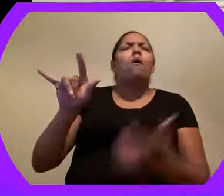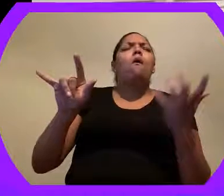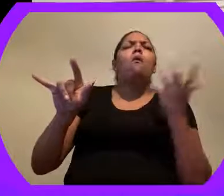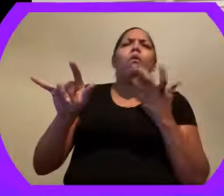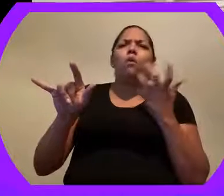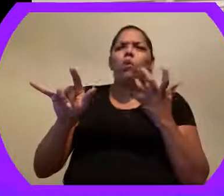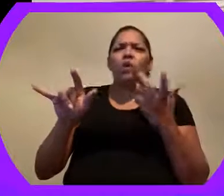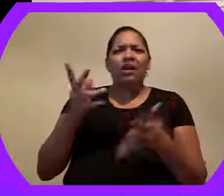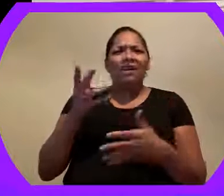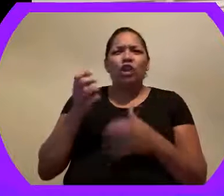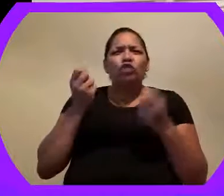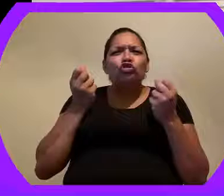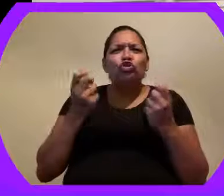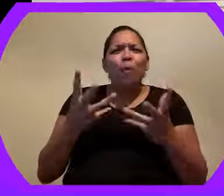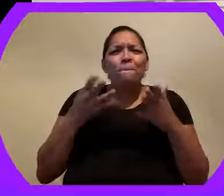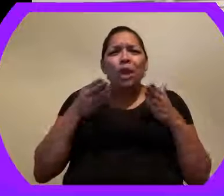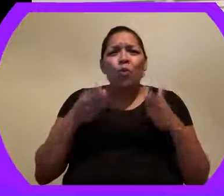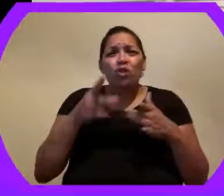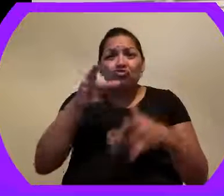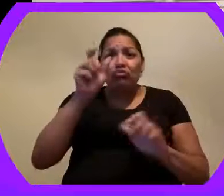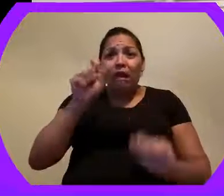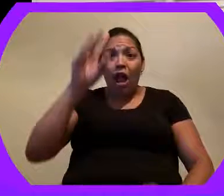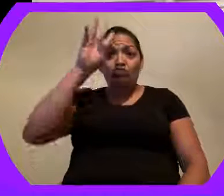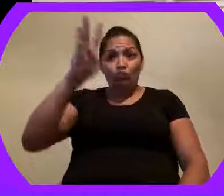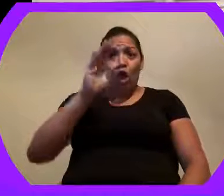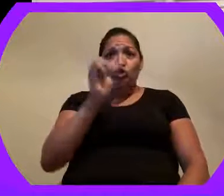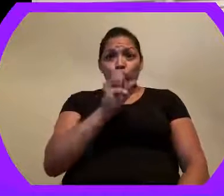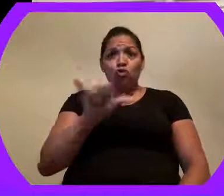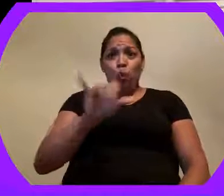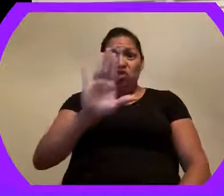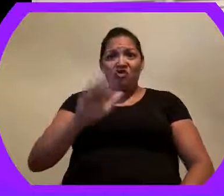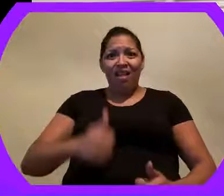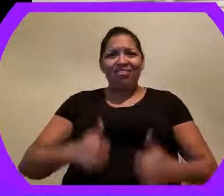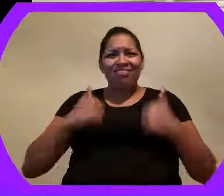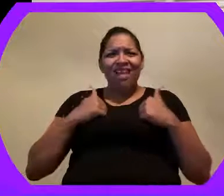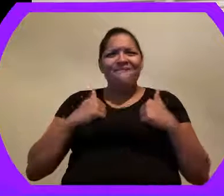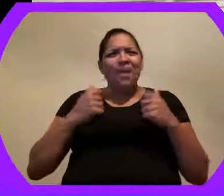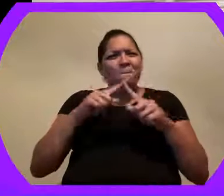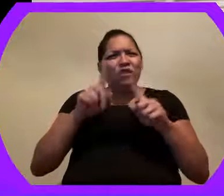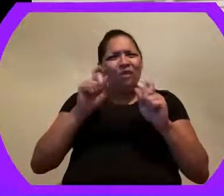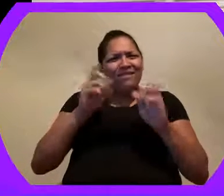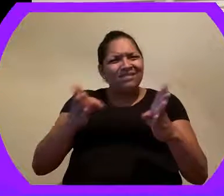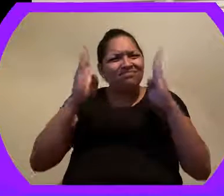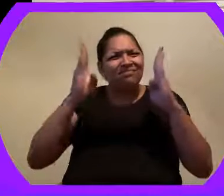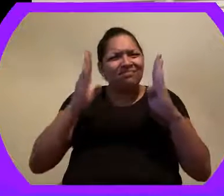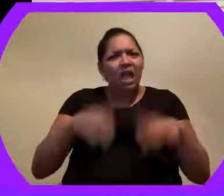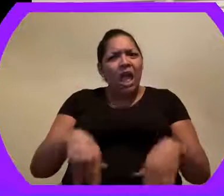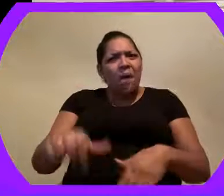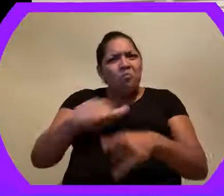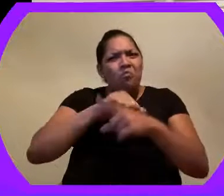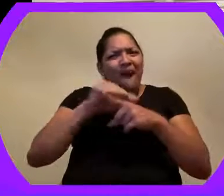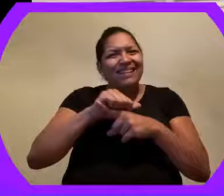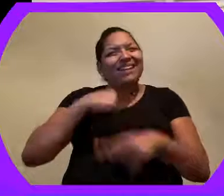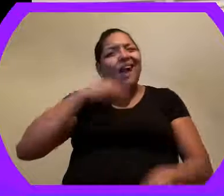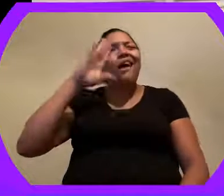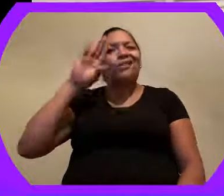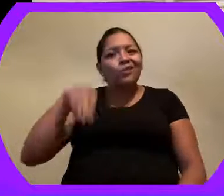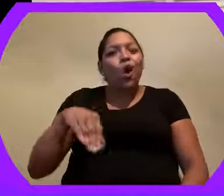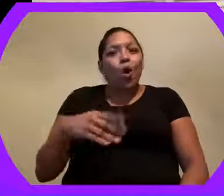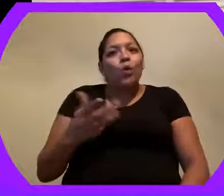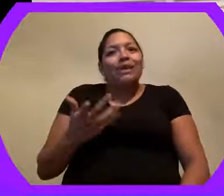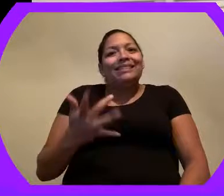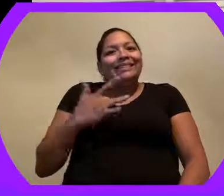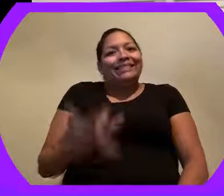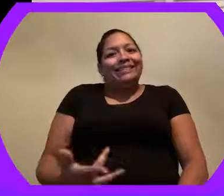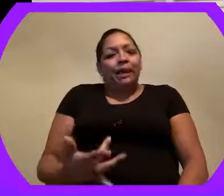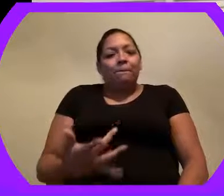Think about someone you love unconditionally. There's so many different ways for you to create joy in your life. It really just takes intention and